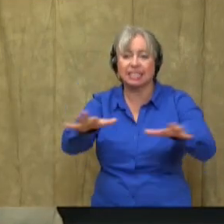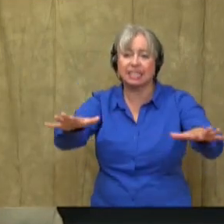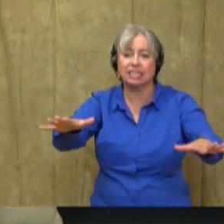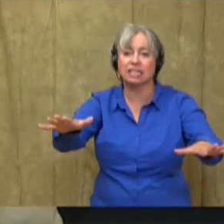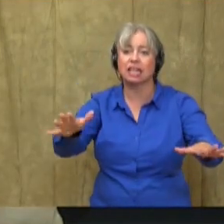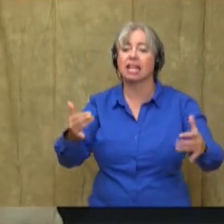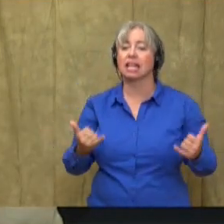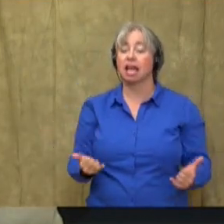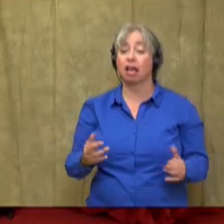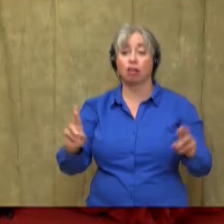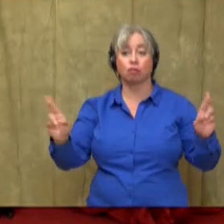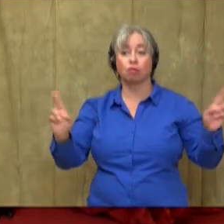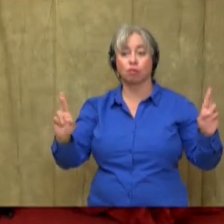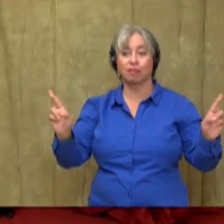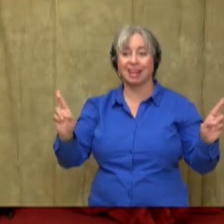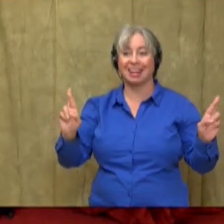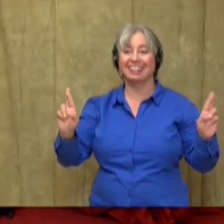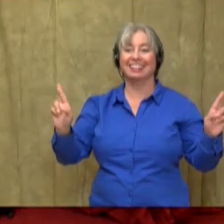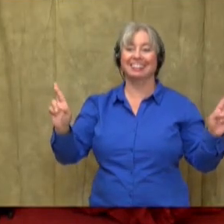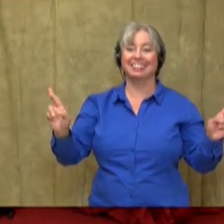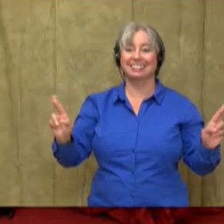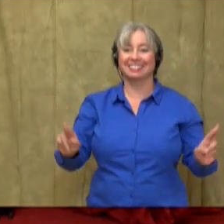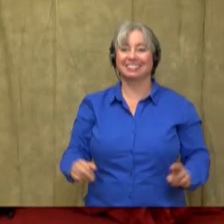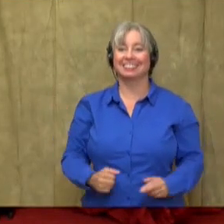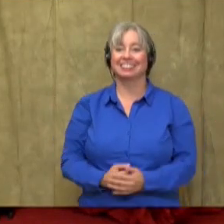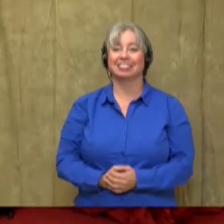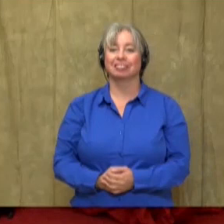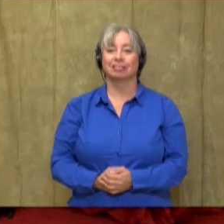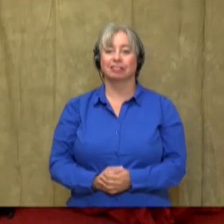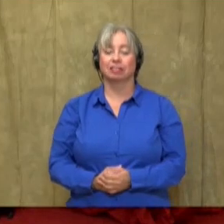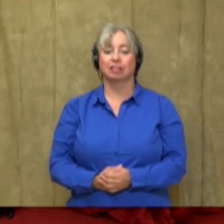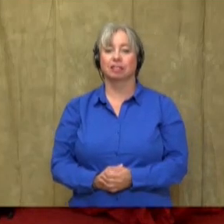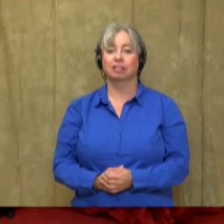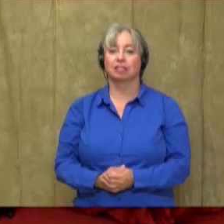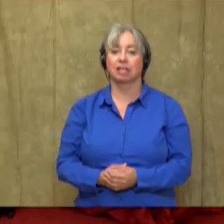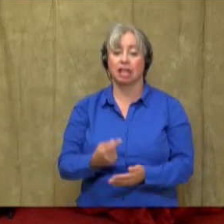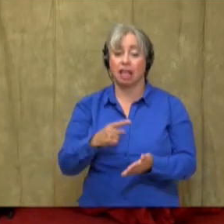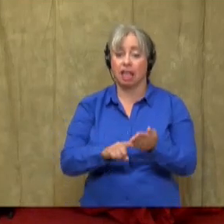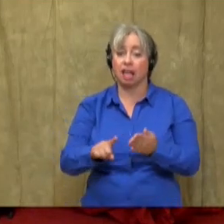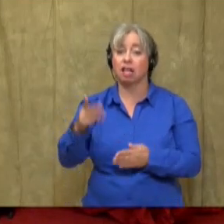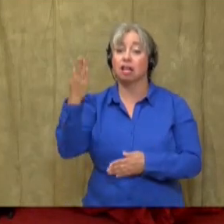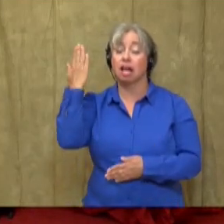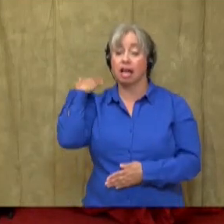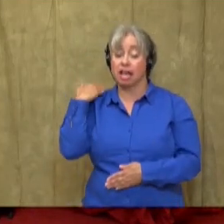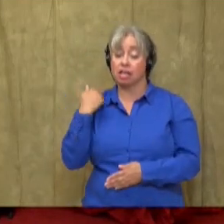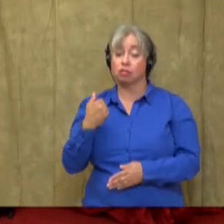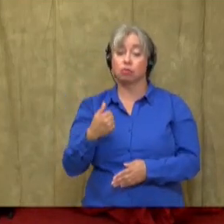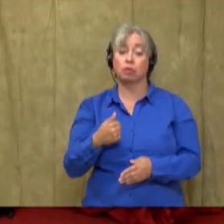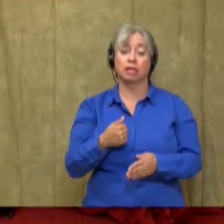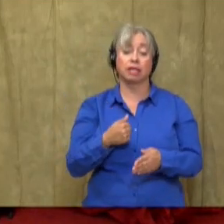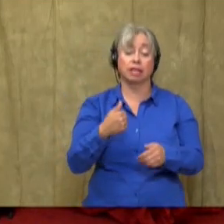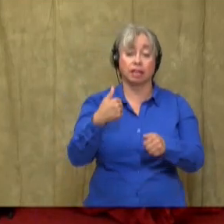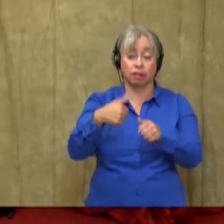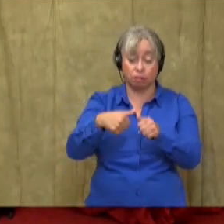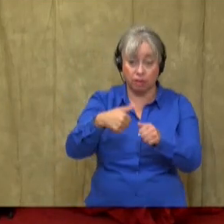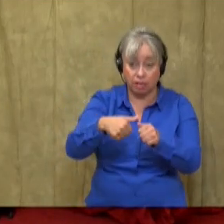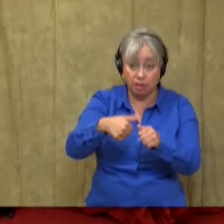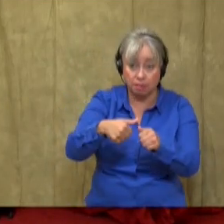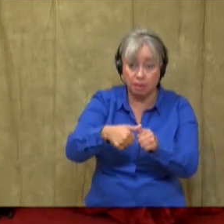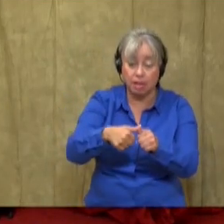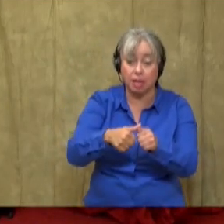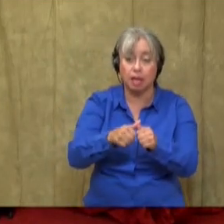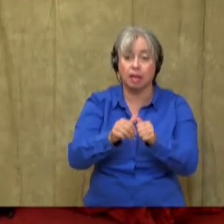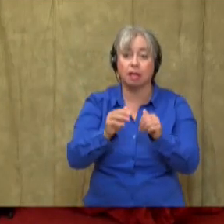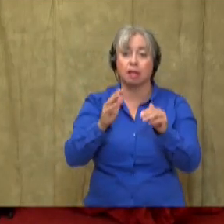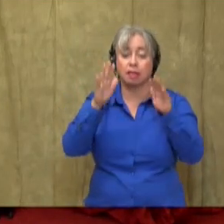let's get started. The first thing we want to do is remind ourselves where we were last week. Last week we were talking about the